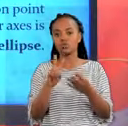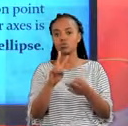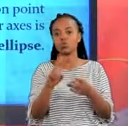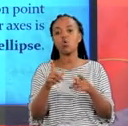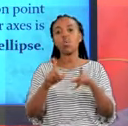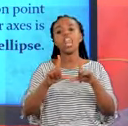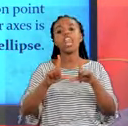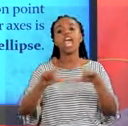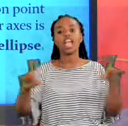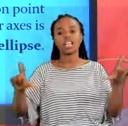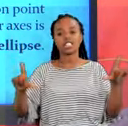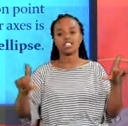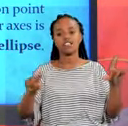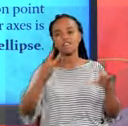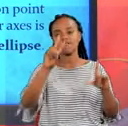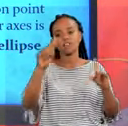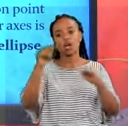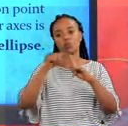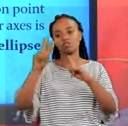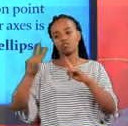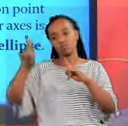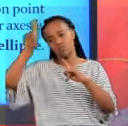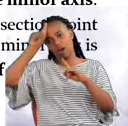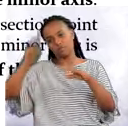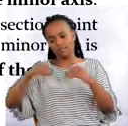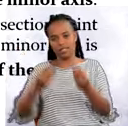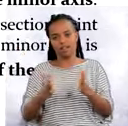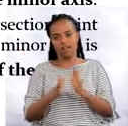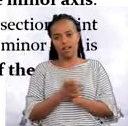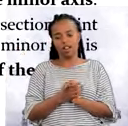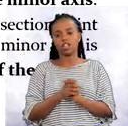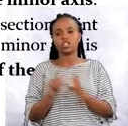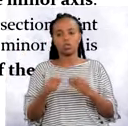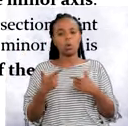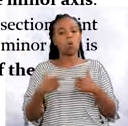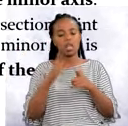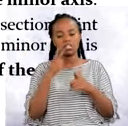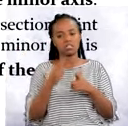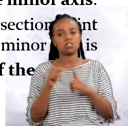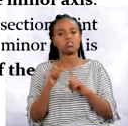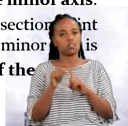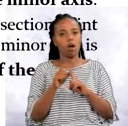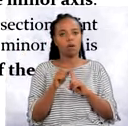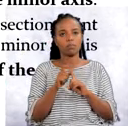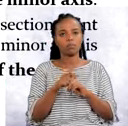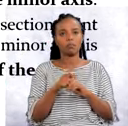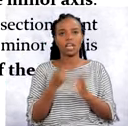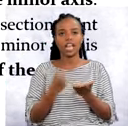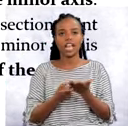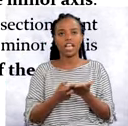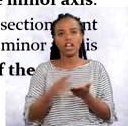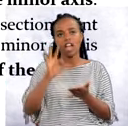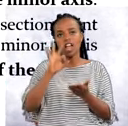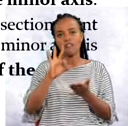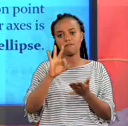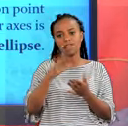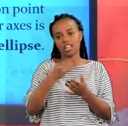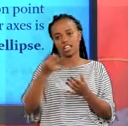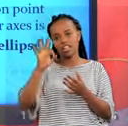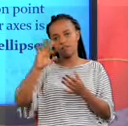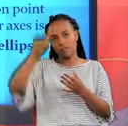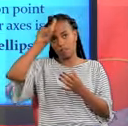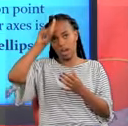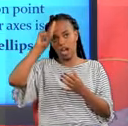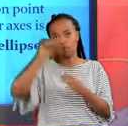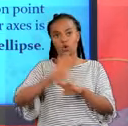the length v up to v prime. So let's see the terms. Here, f prime and f,